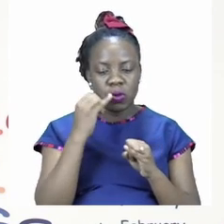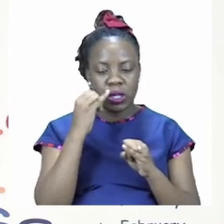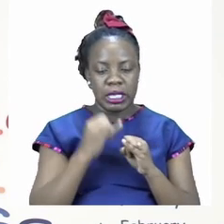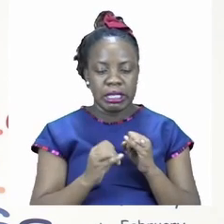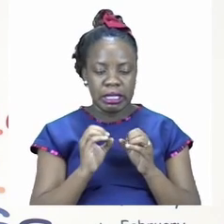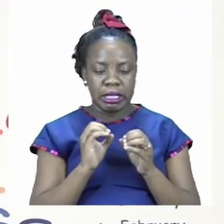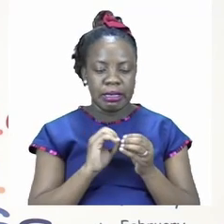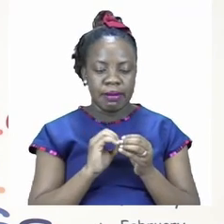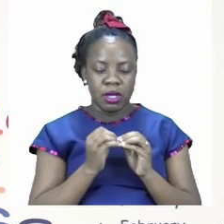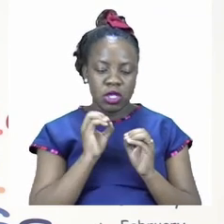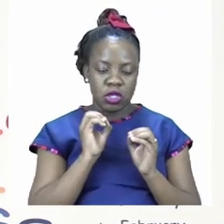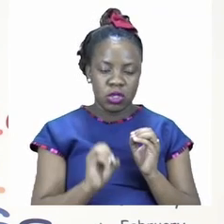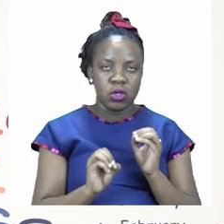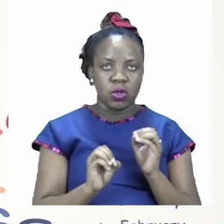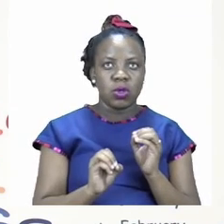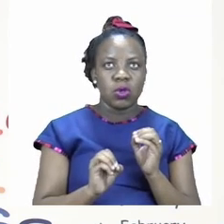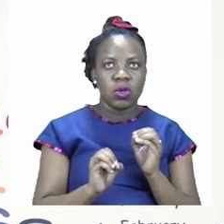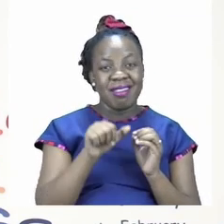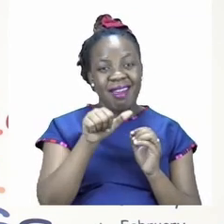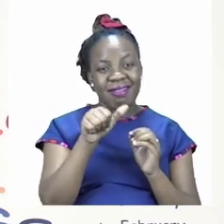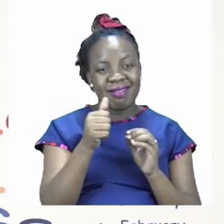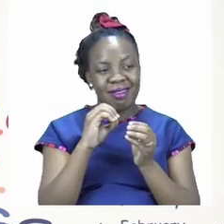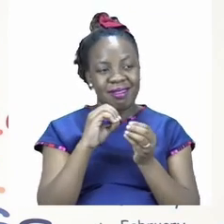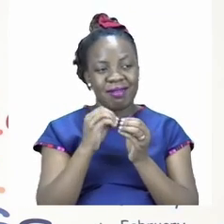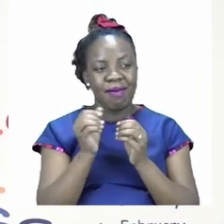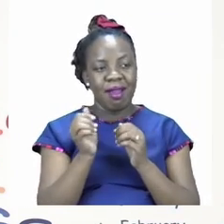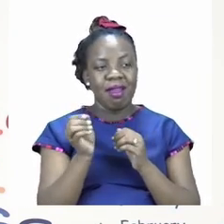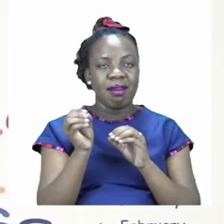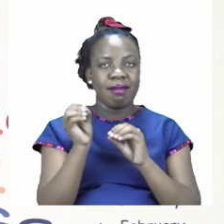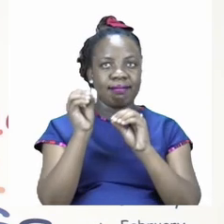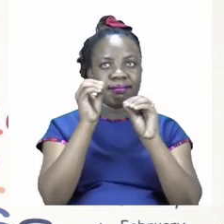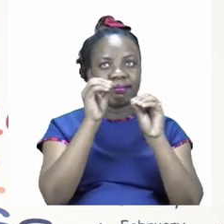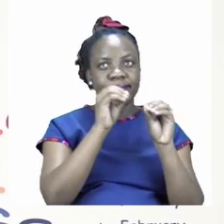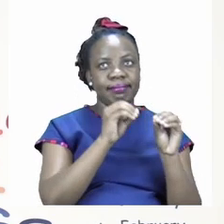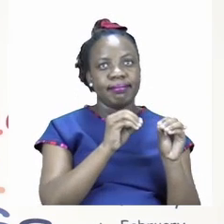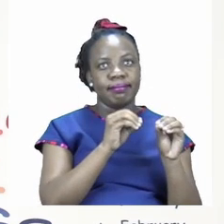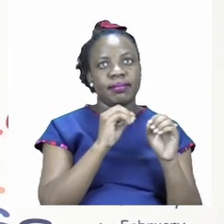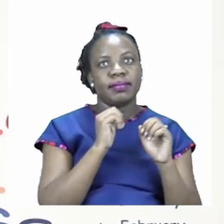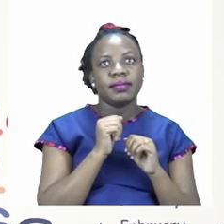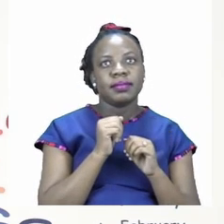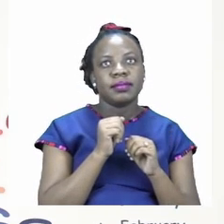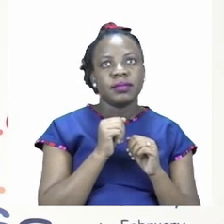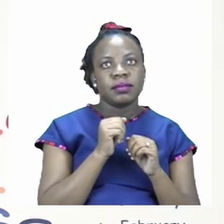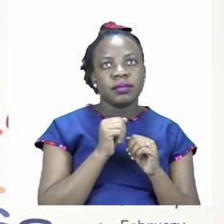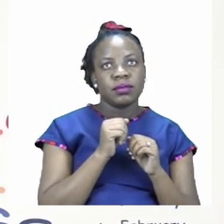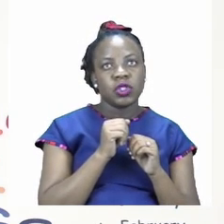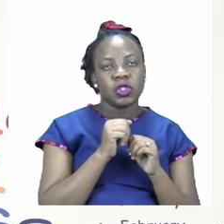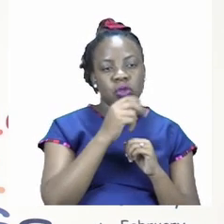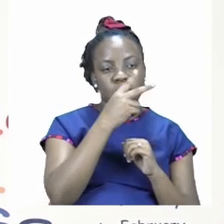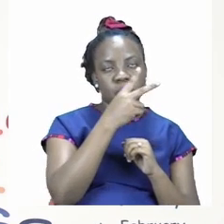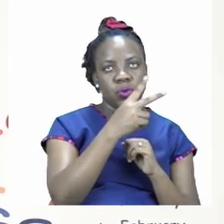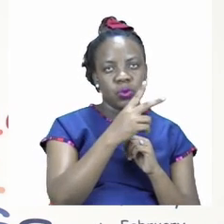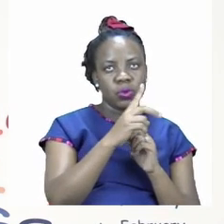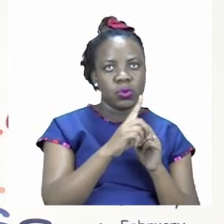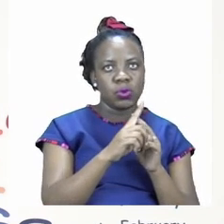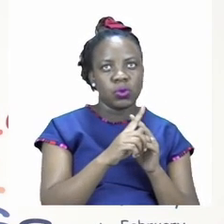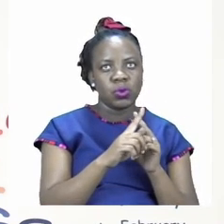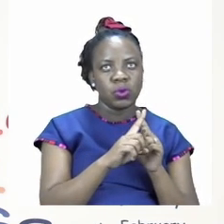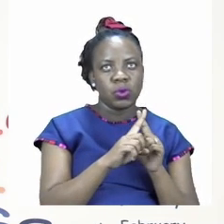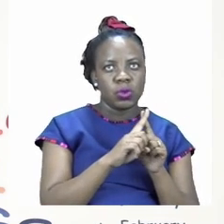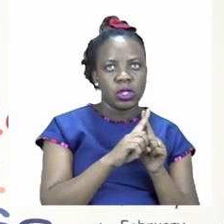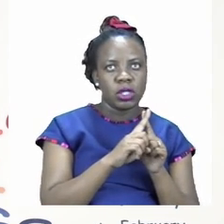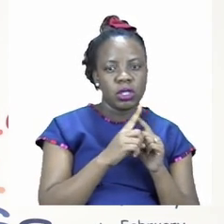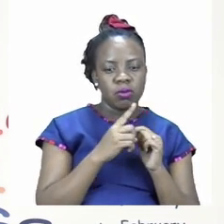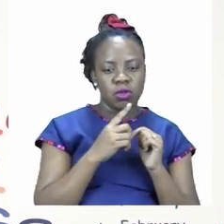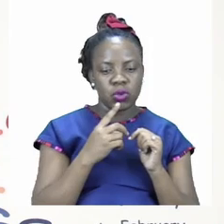we carry the 1 to be added later. Then we move on and say 2